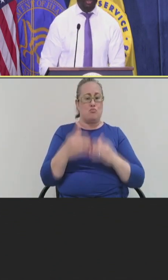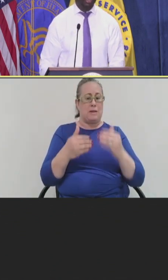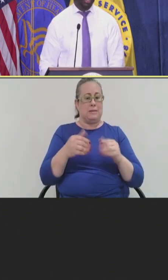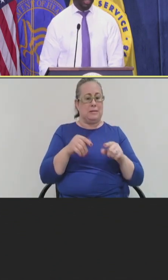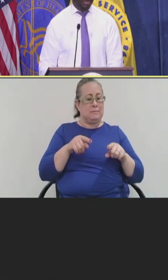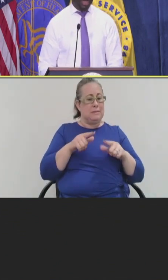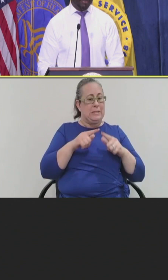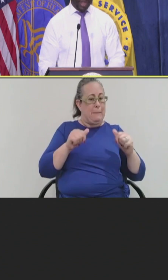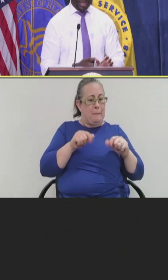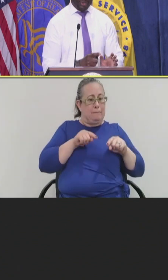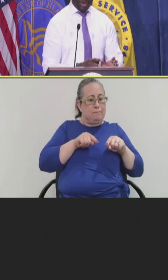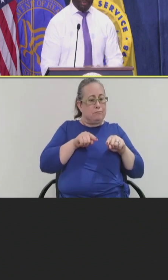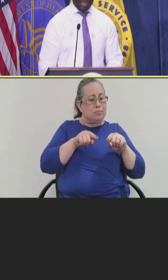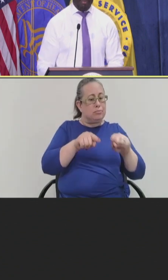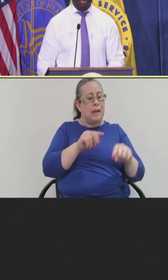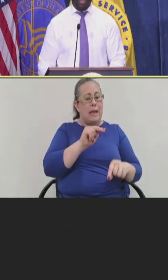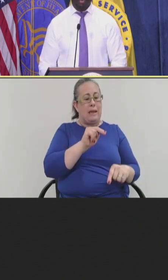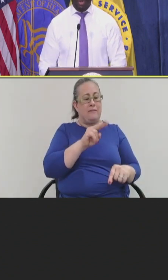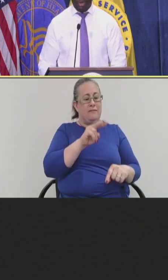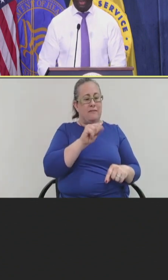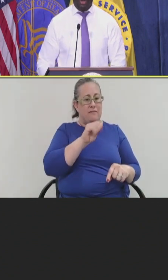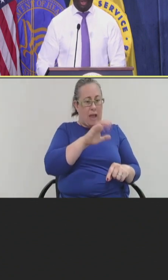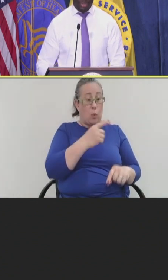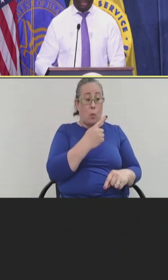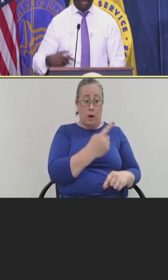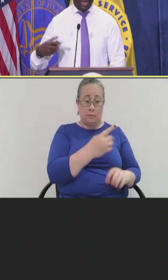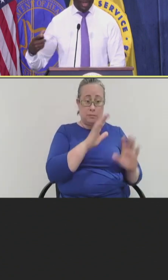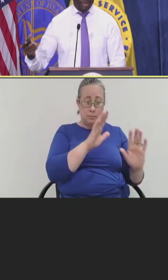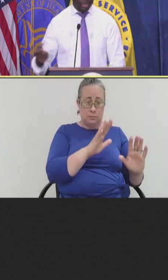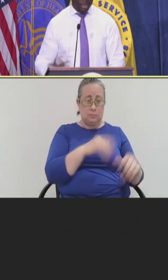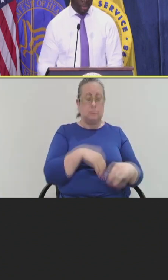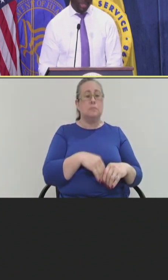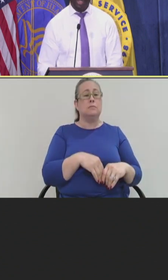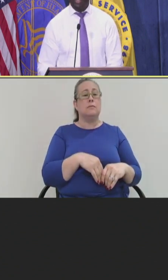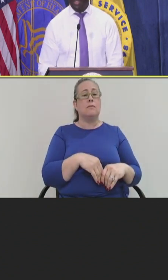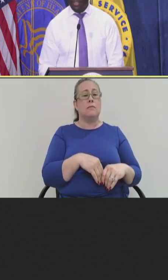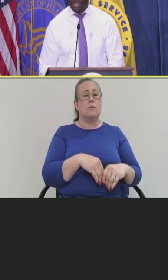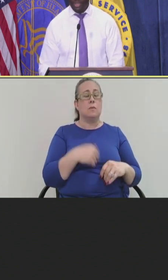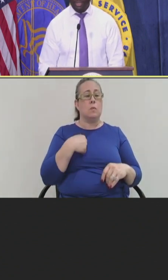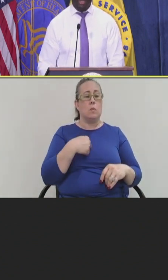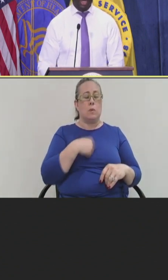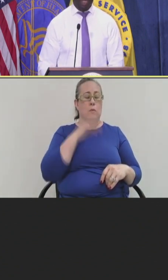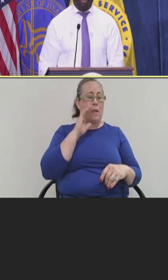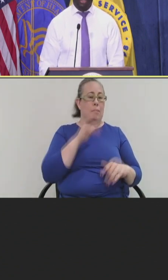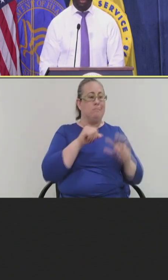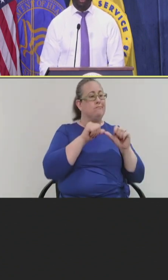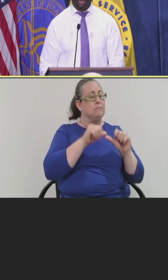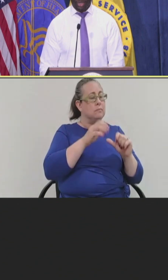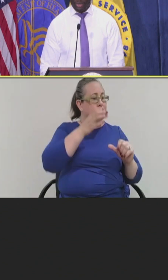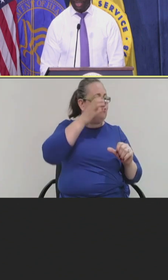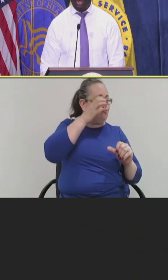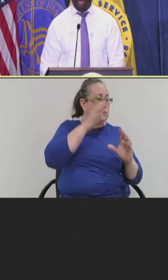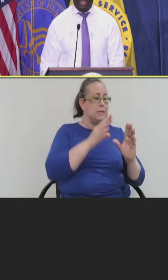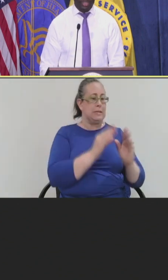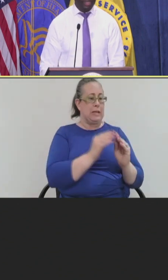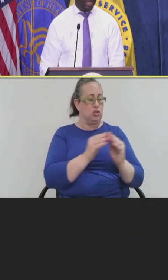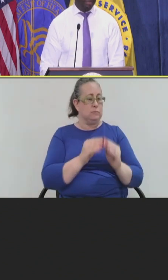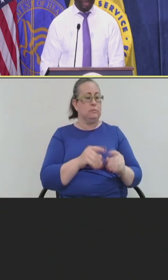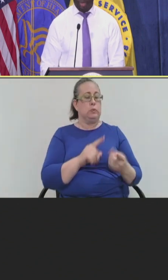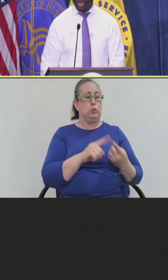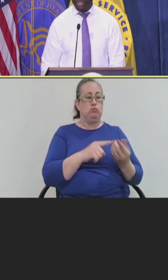on. NVAC is one of them. We are going to conduct other, listening sessions, to talk to the